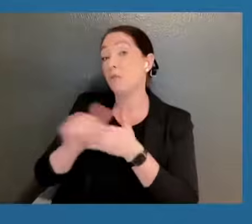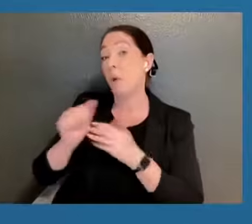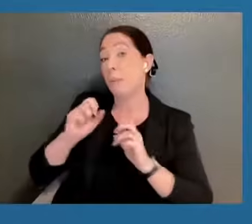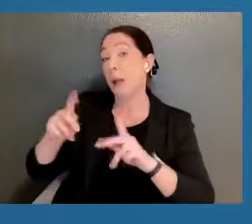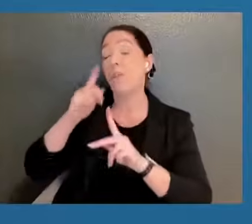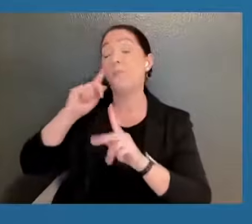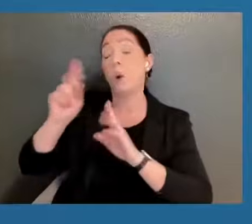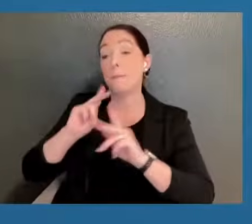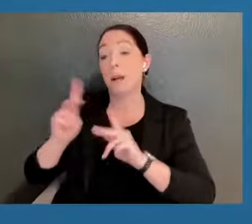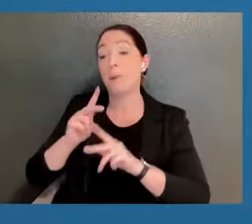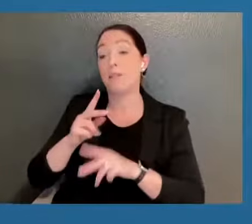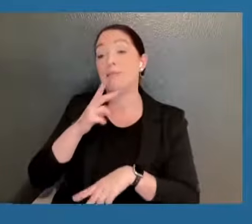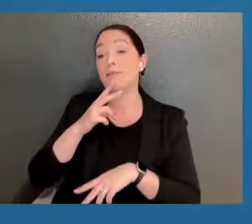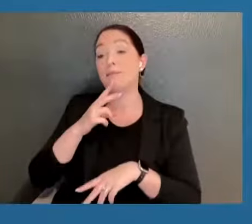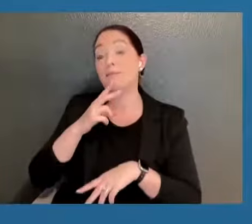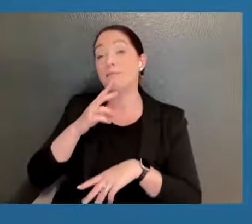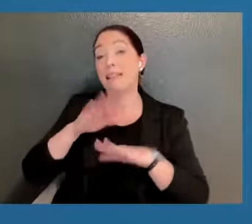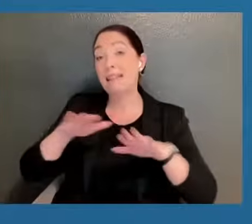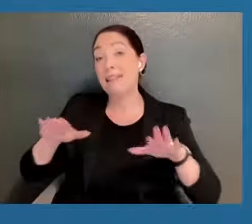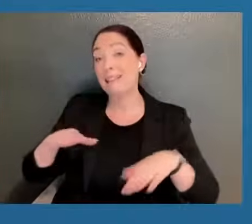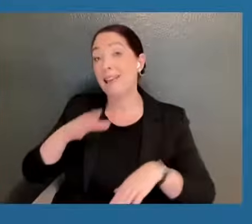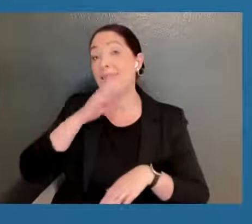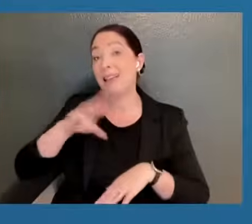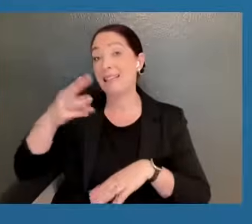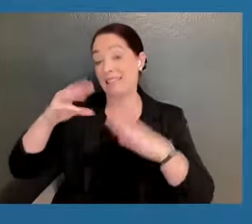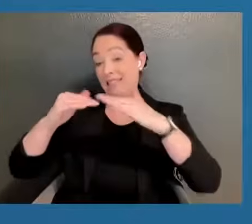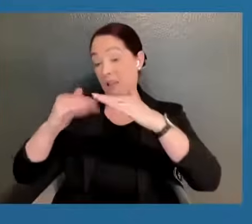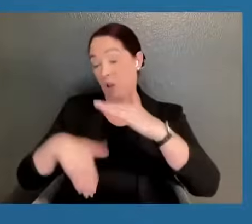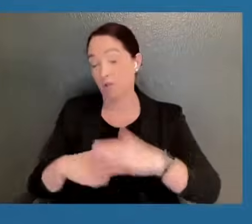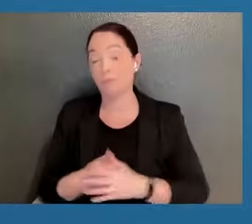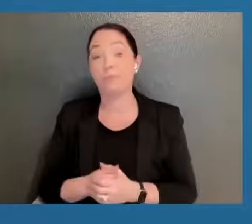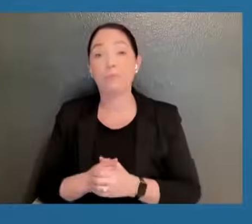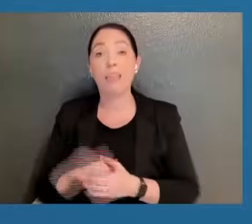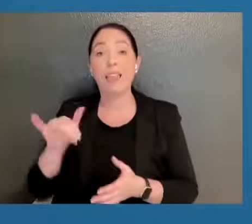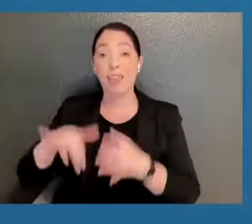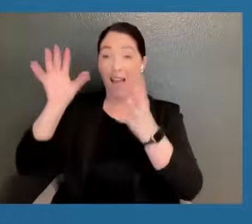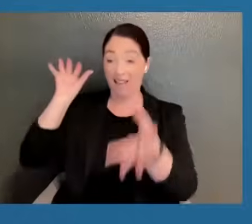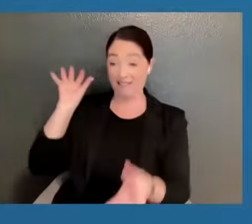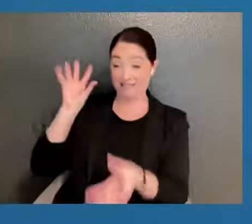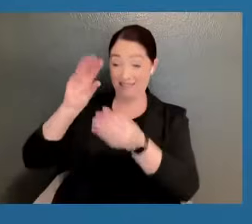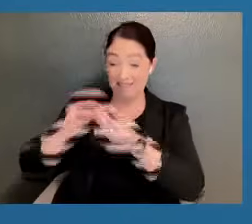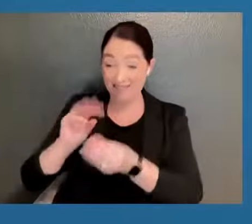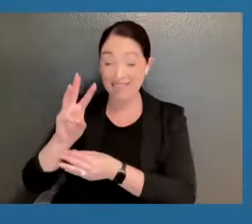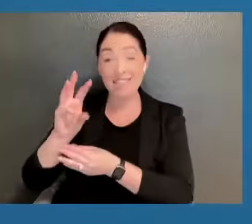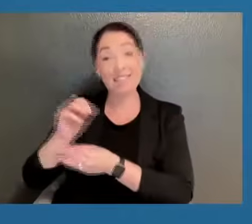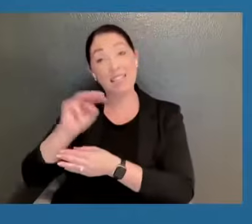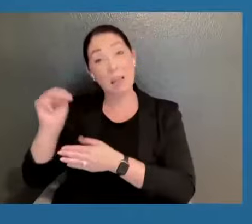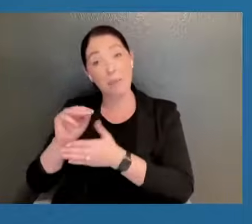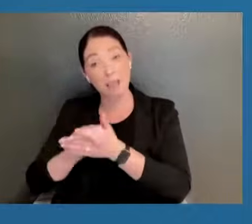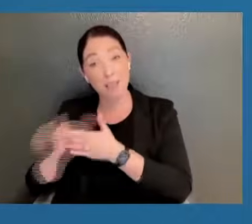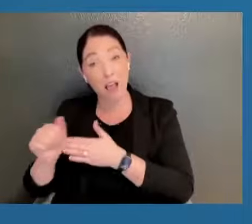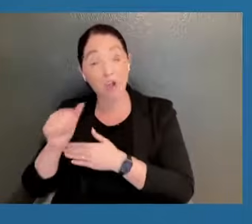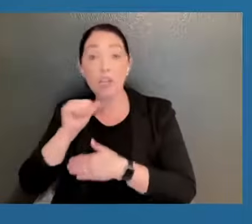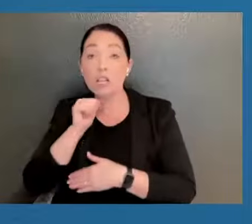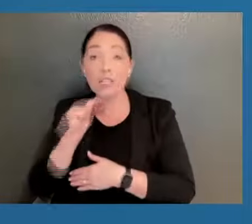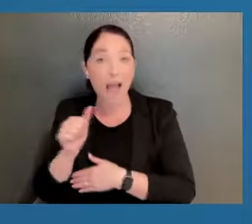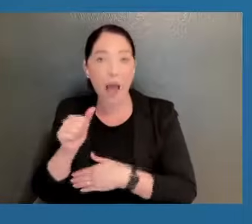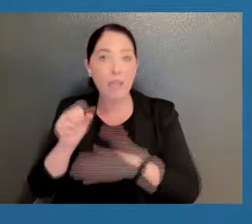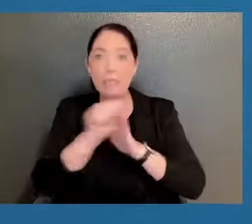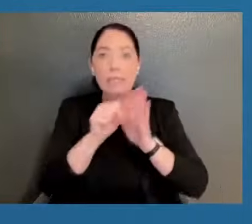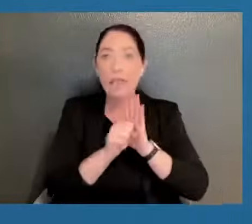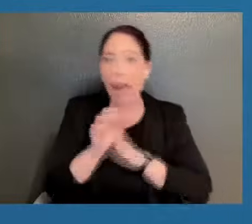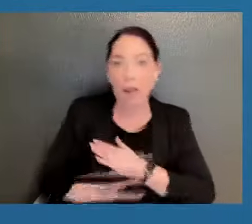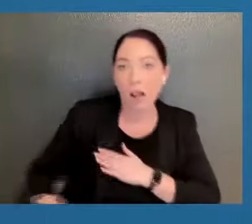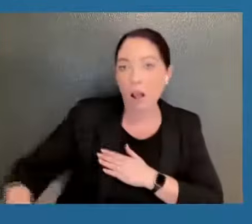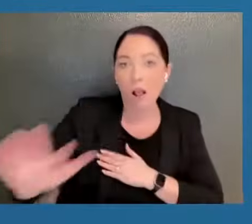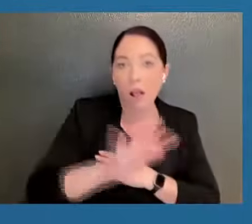Got that done. And you add it up, that adds up to over $60 million, not statewide. That's for Western New York families,